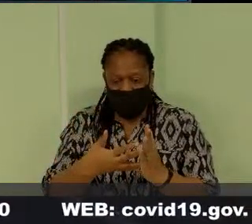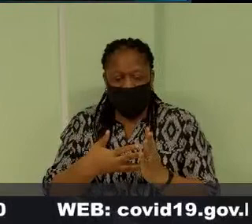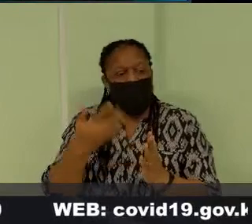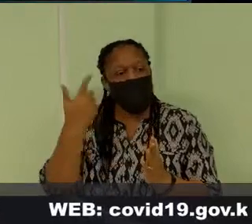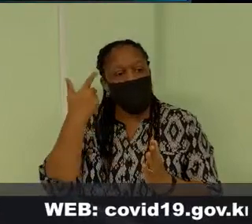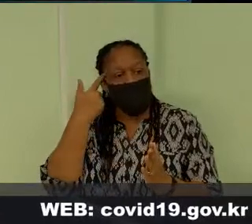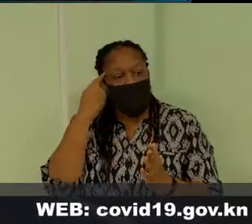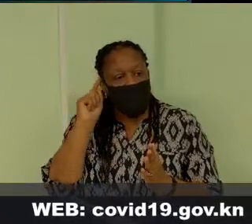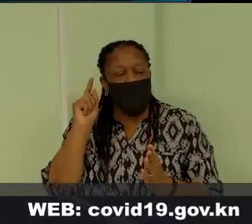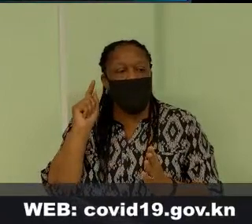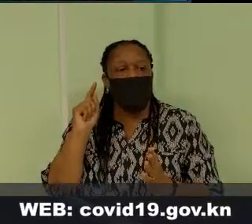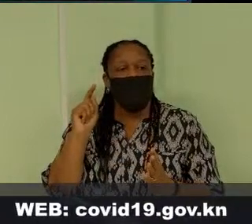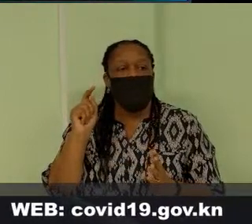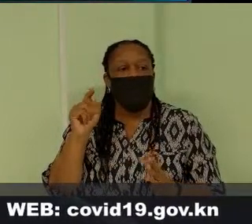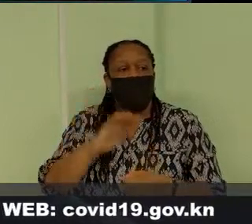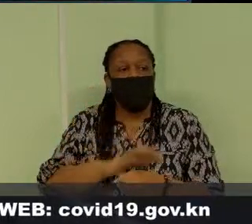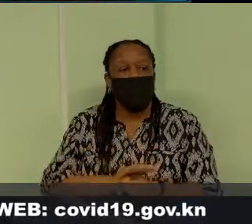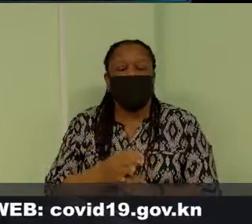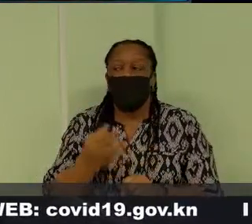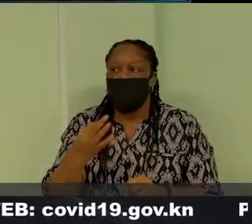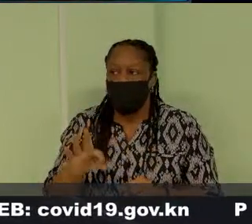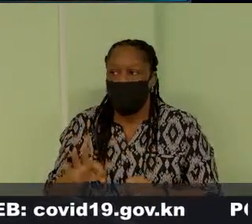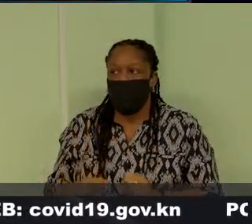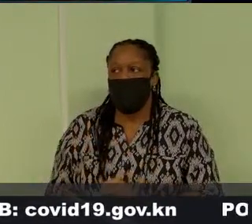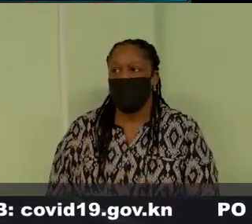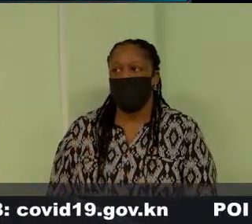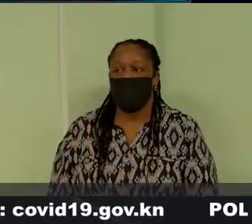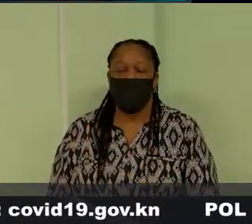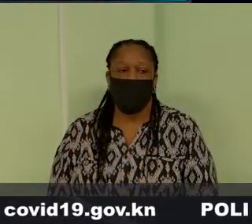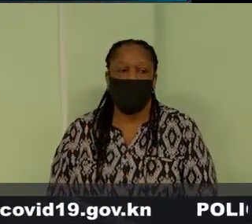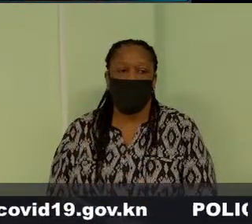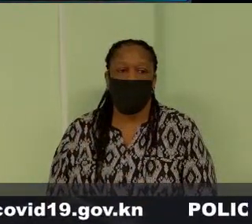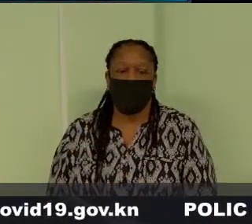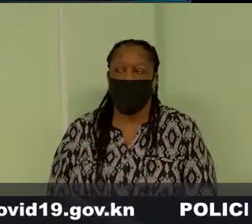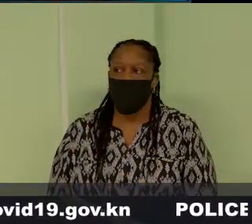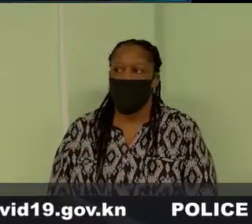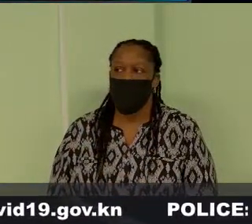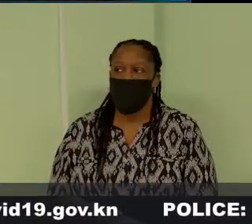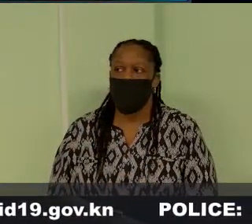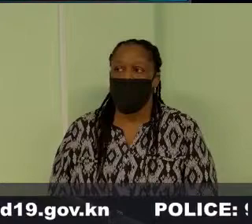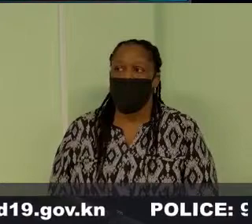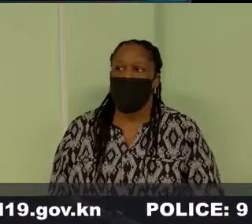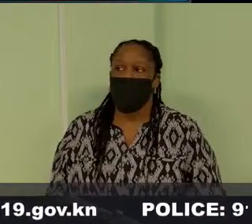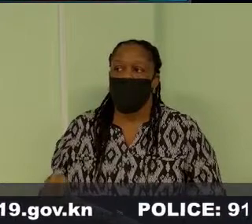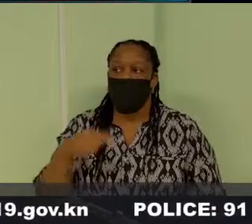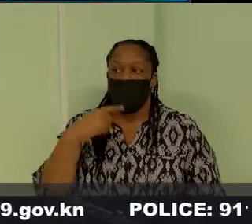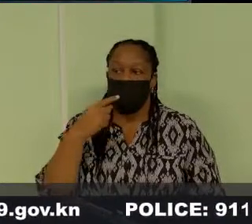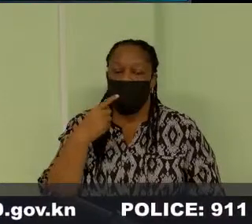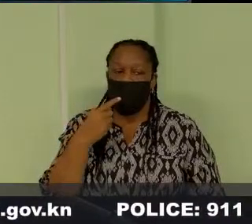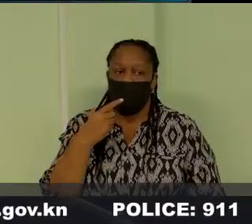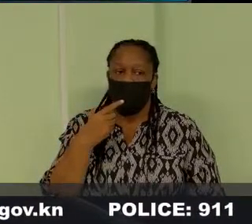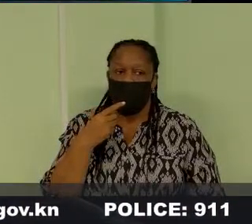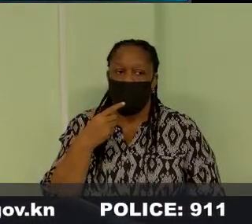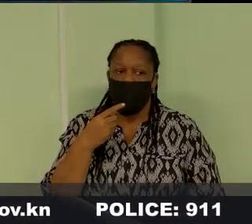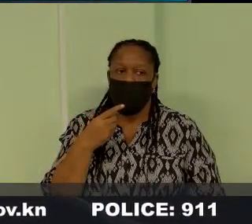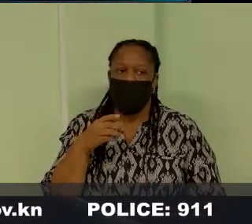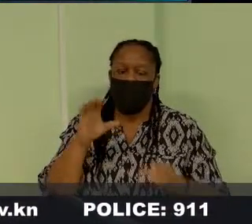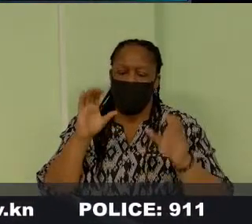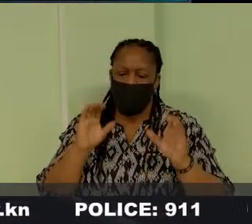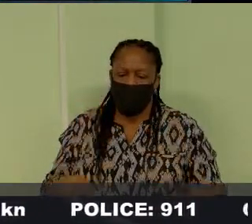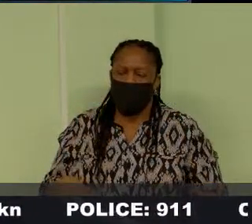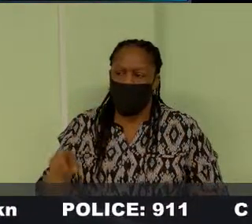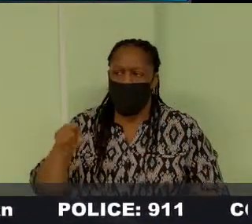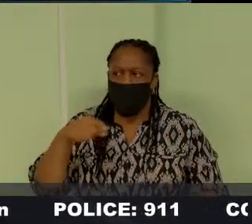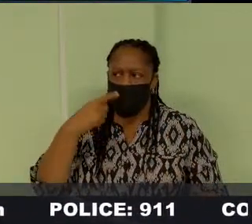borders reopen? Also, can you repeat the current charges for quarantine